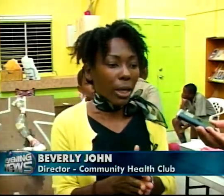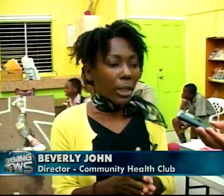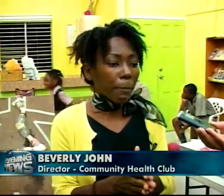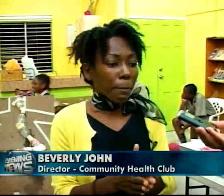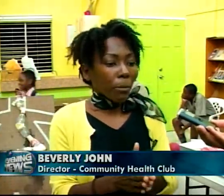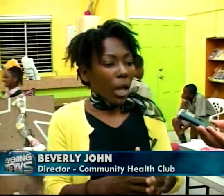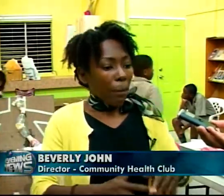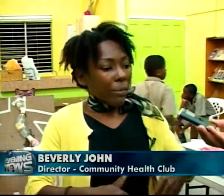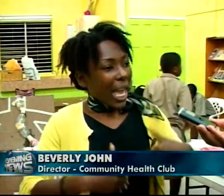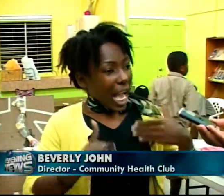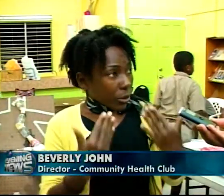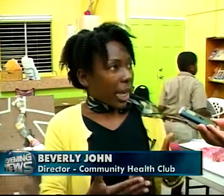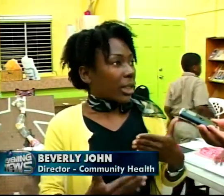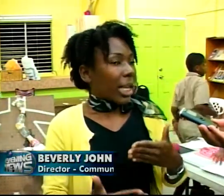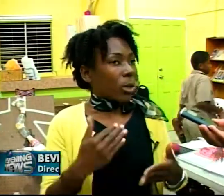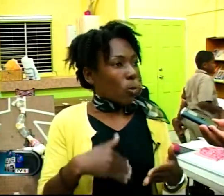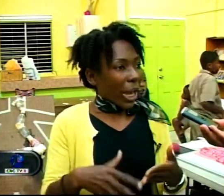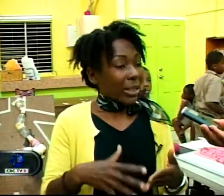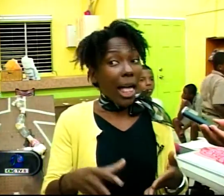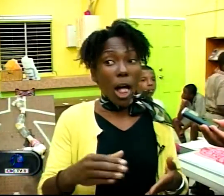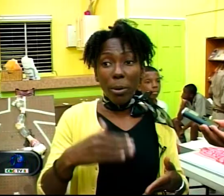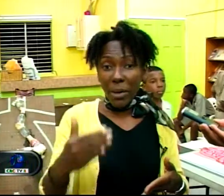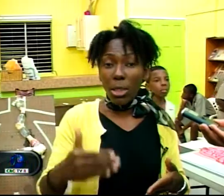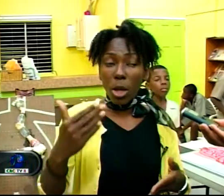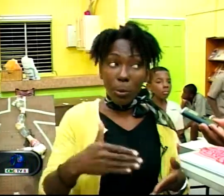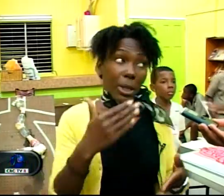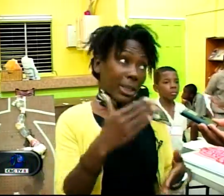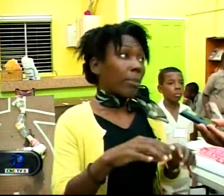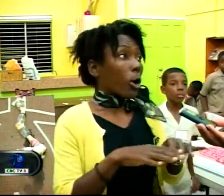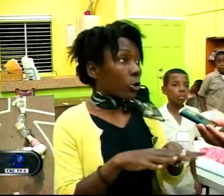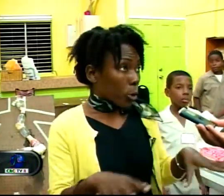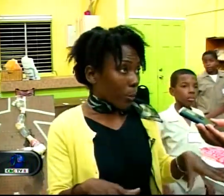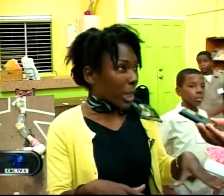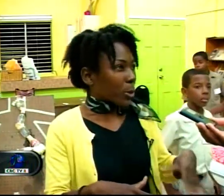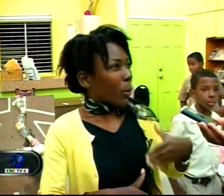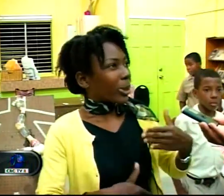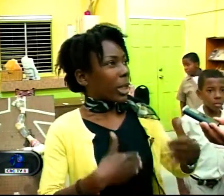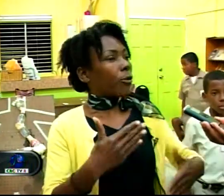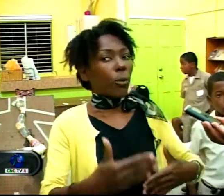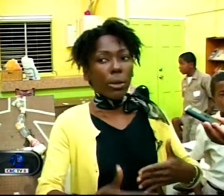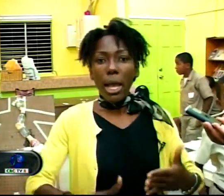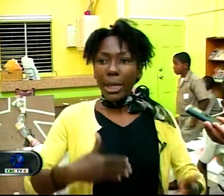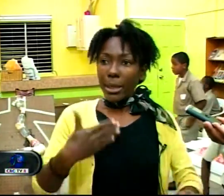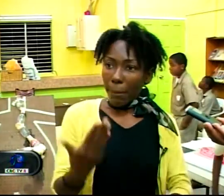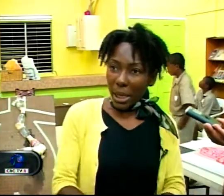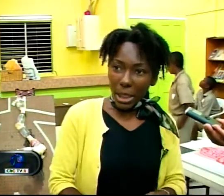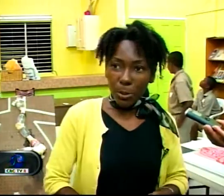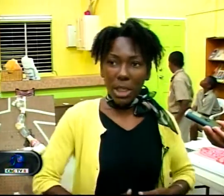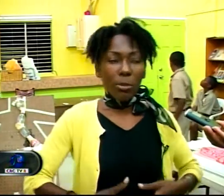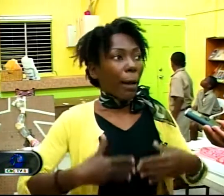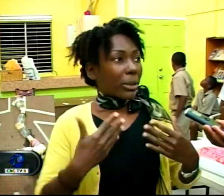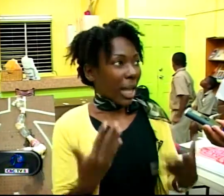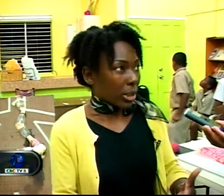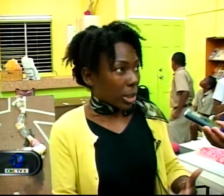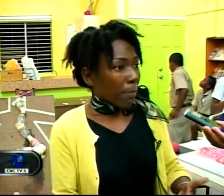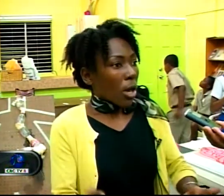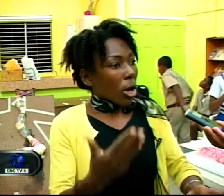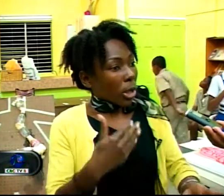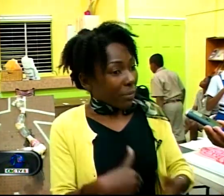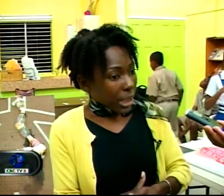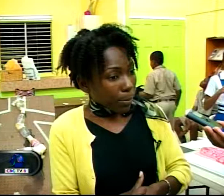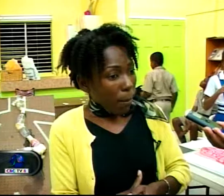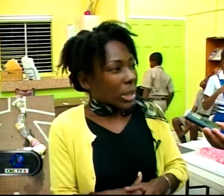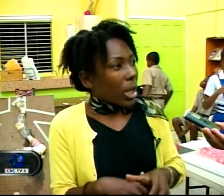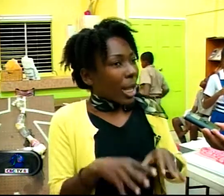four communities, because I believe that education is a way to help prevent non-chemical diseases among children. Because, you we're seeing children with diabetes, we're seeing hypertension,